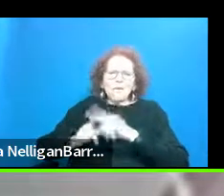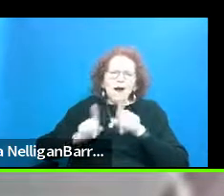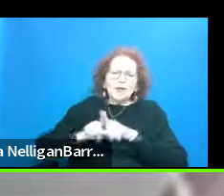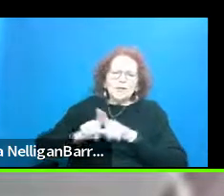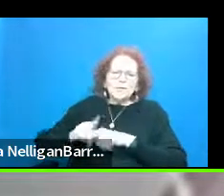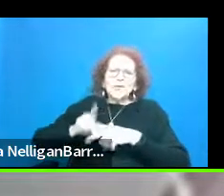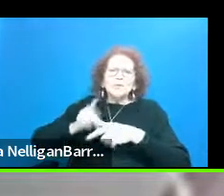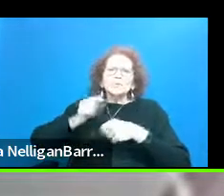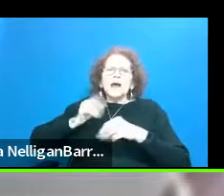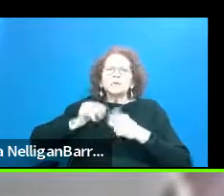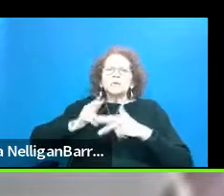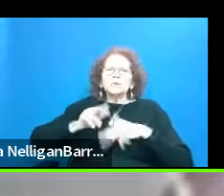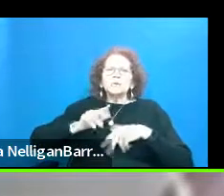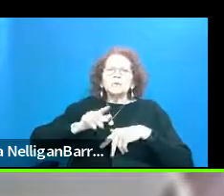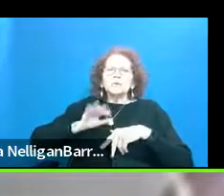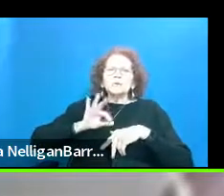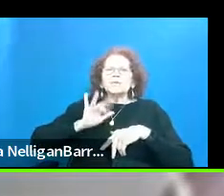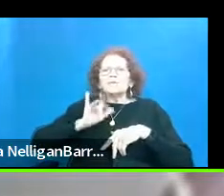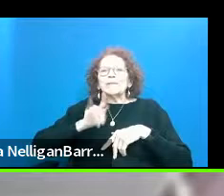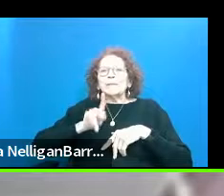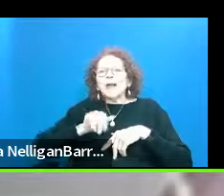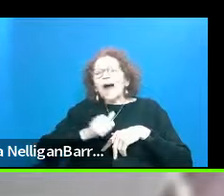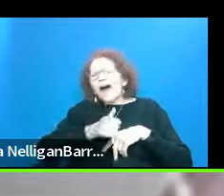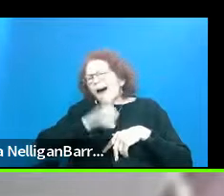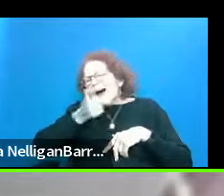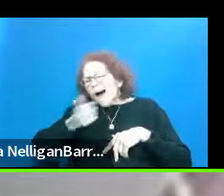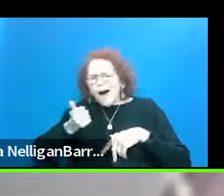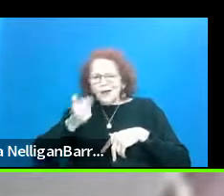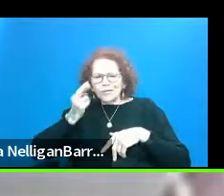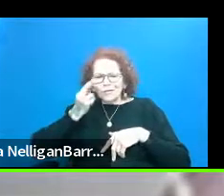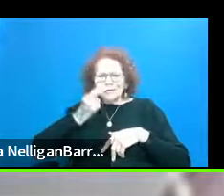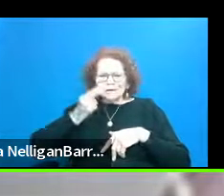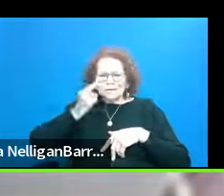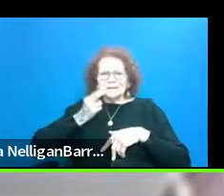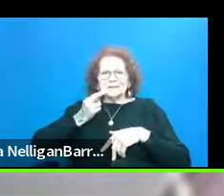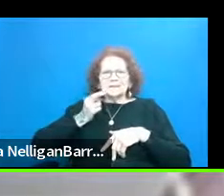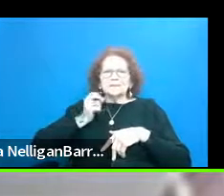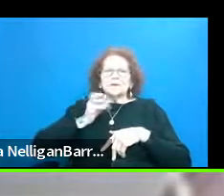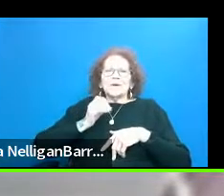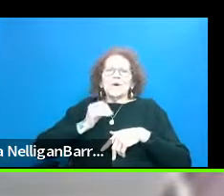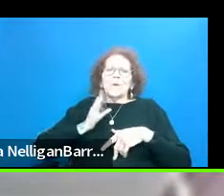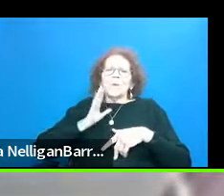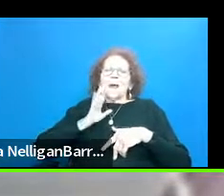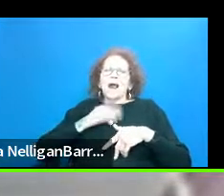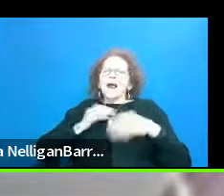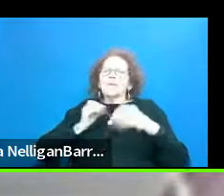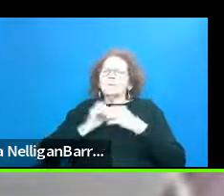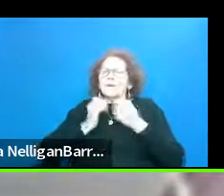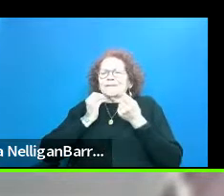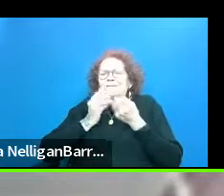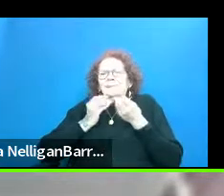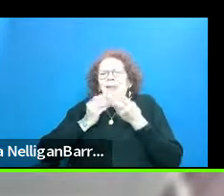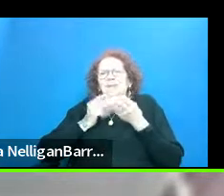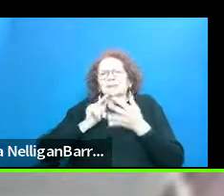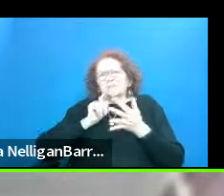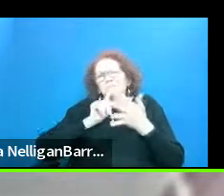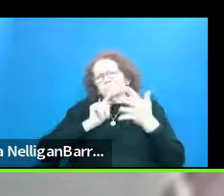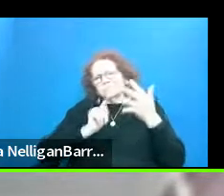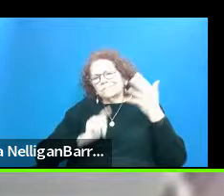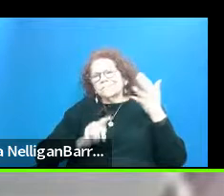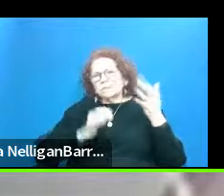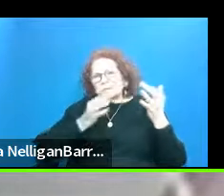it for other purposes. So please, there'll be more information coming out very soon as we get it. And I just wanted to give you guys a preview.